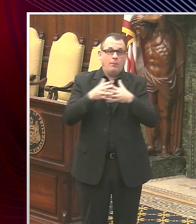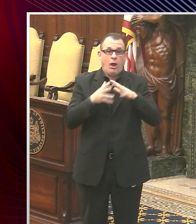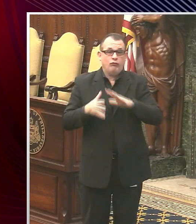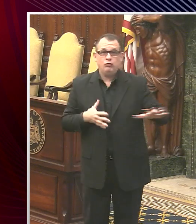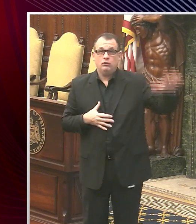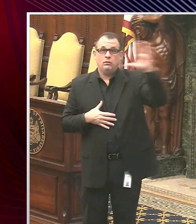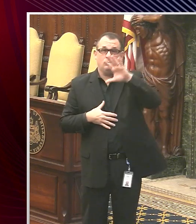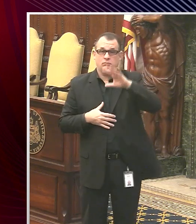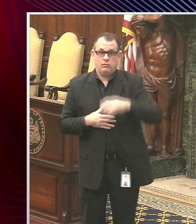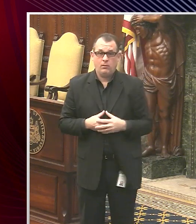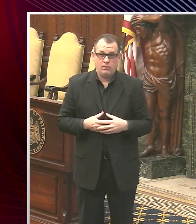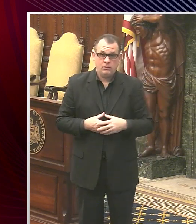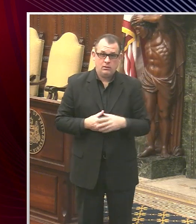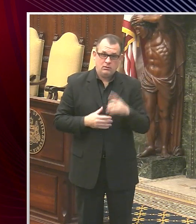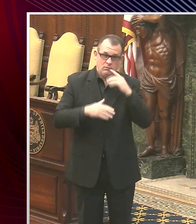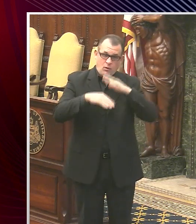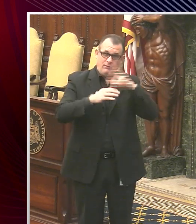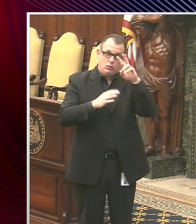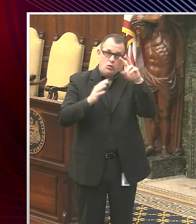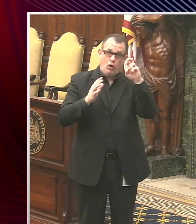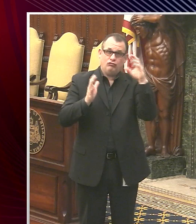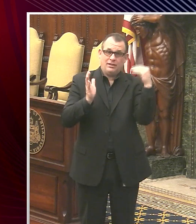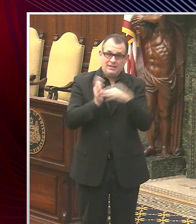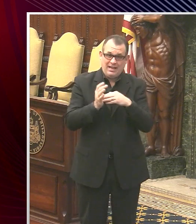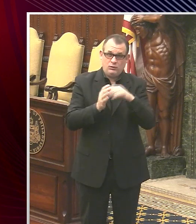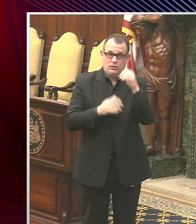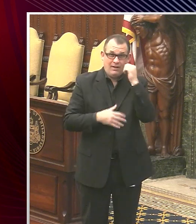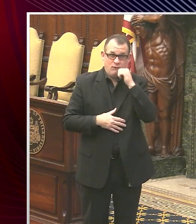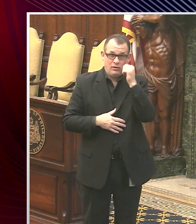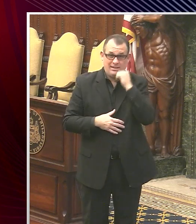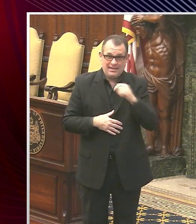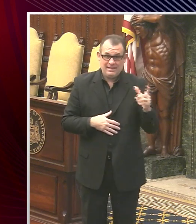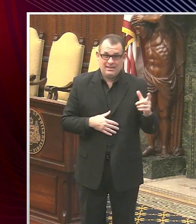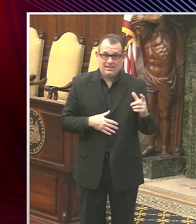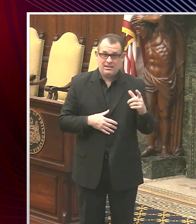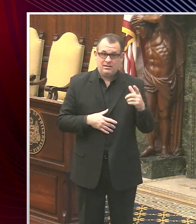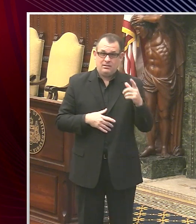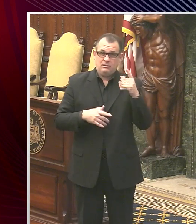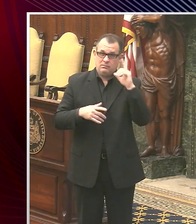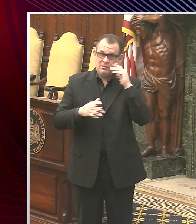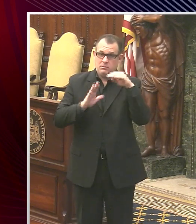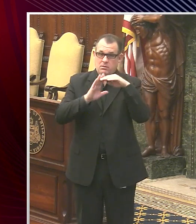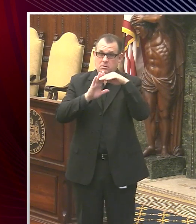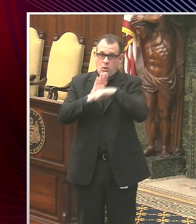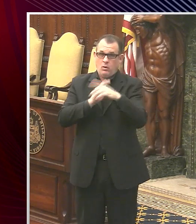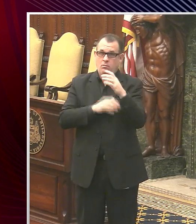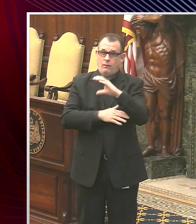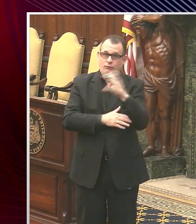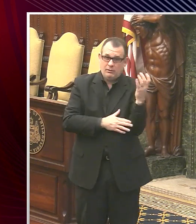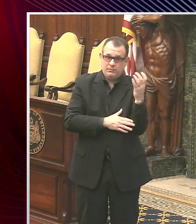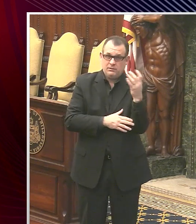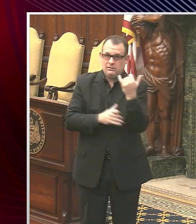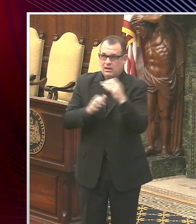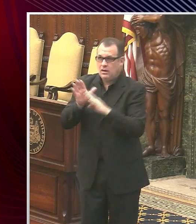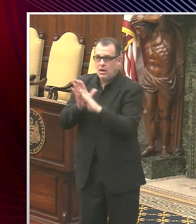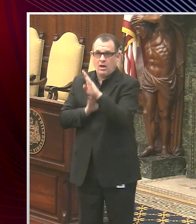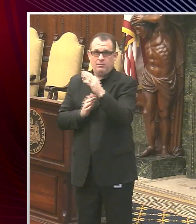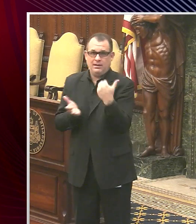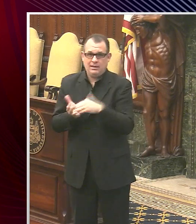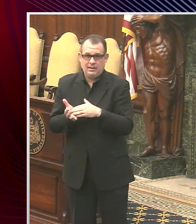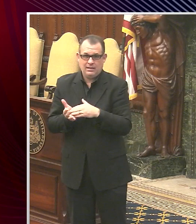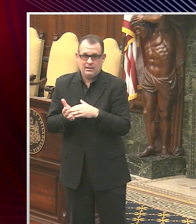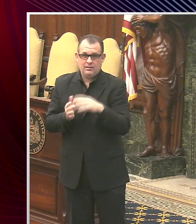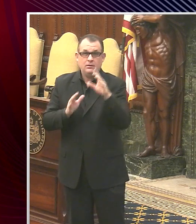more than 200,000 cases per day after it fell below before Christmas. And then for the entire state of Pennsylvania,